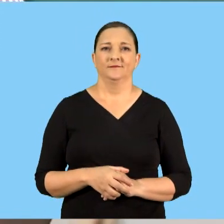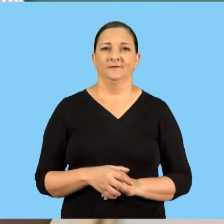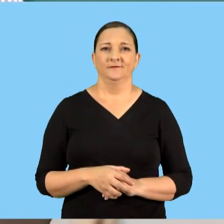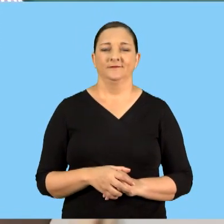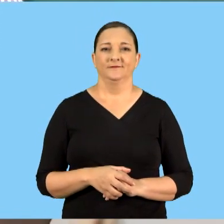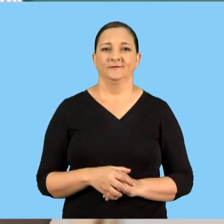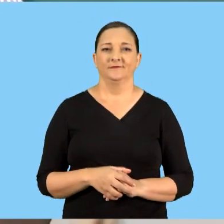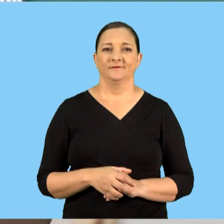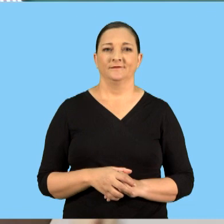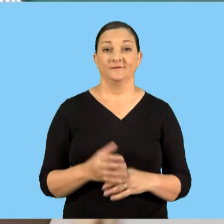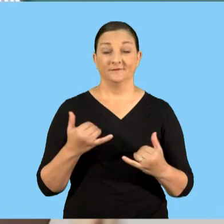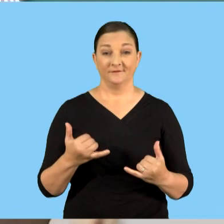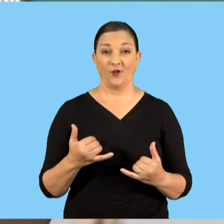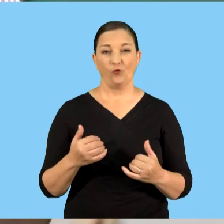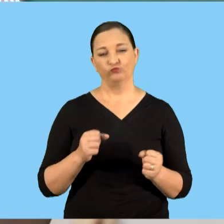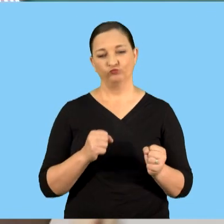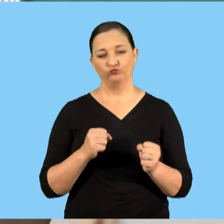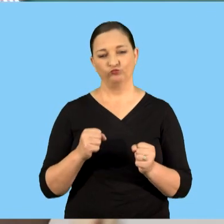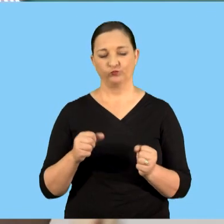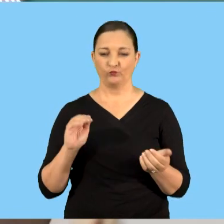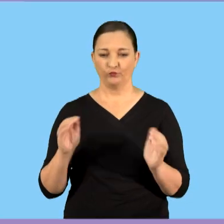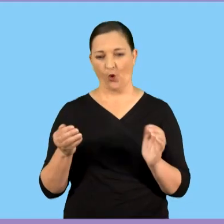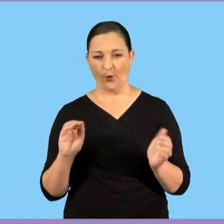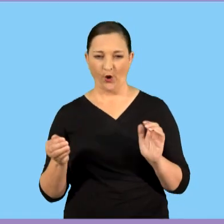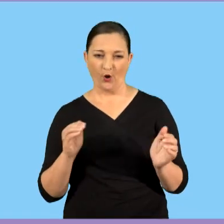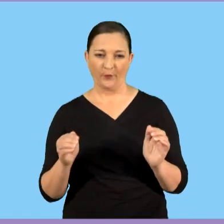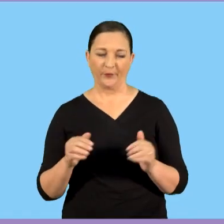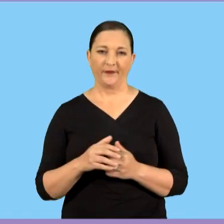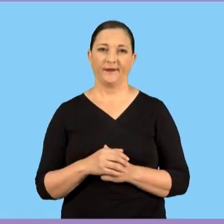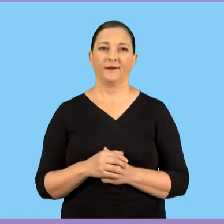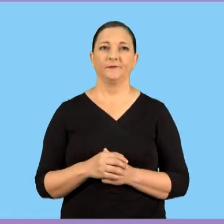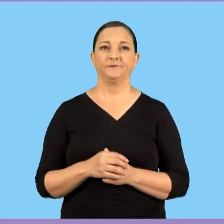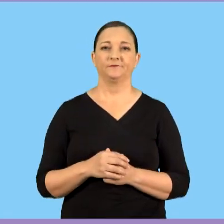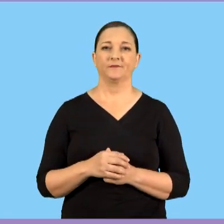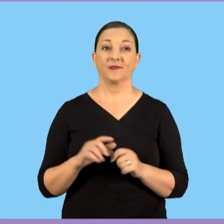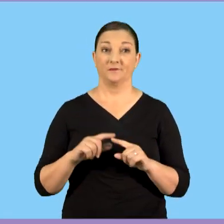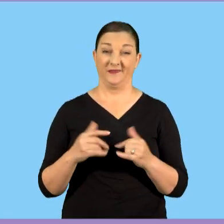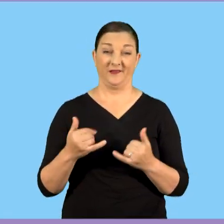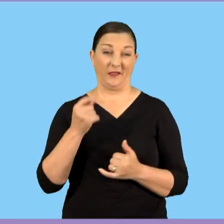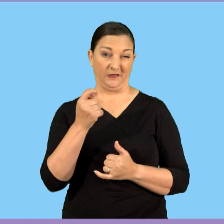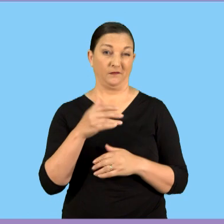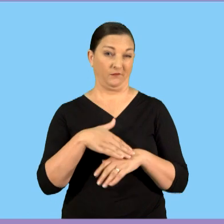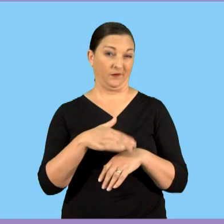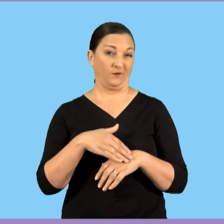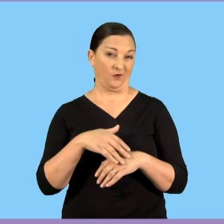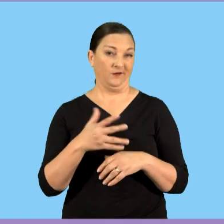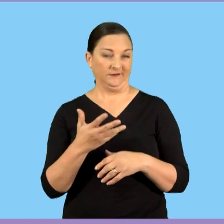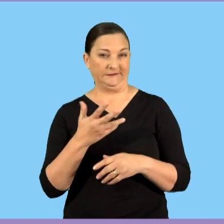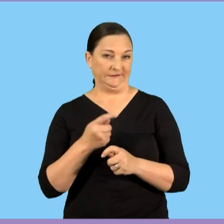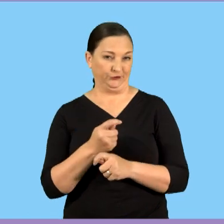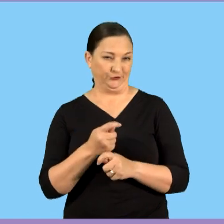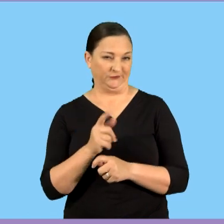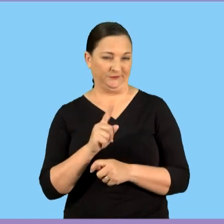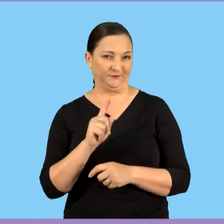still stick to comparing integers, but now it actually becomes a little bit more tricky. Now